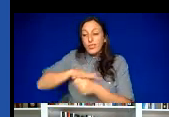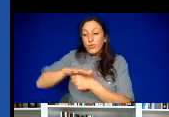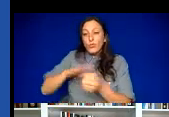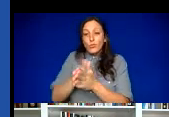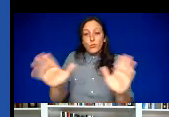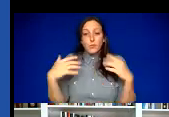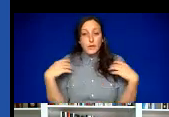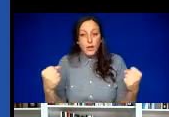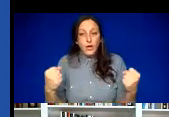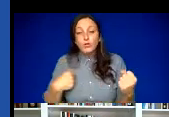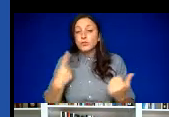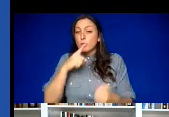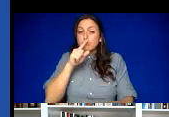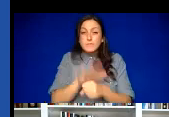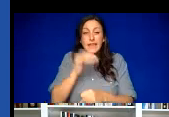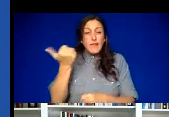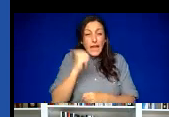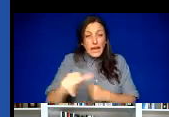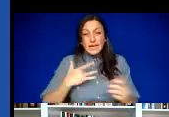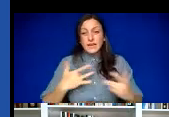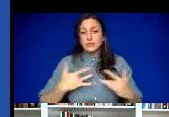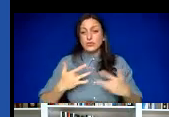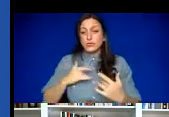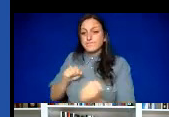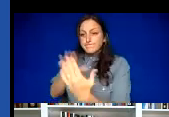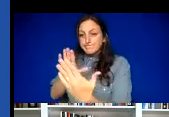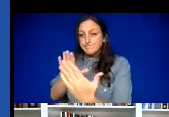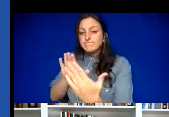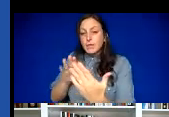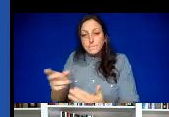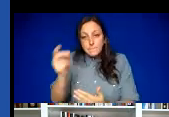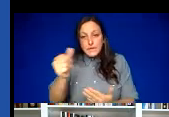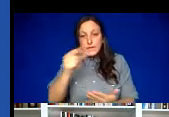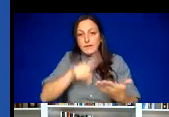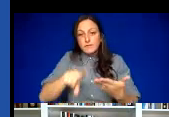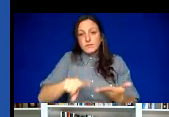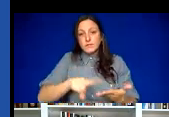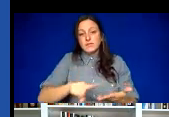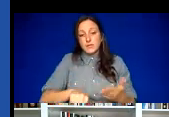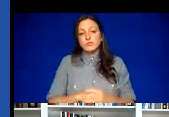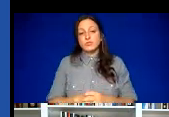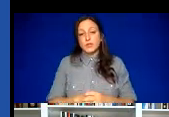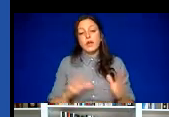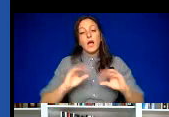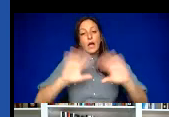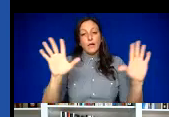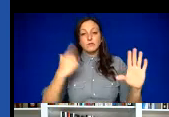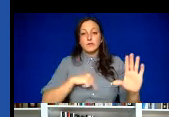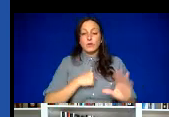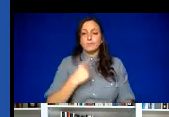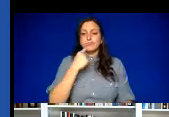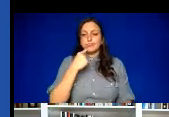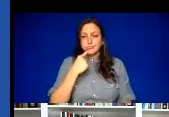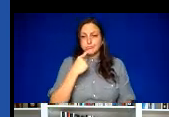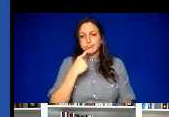ensure that anytime we hear any concerns, we do an immediate investigation. We are obviously incredibly disappointed that